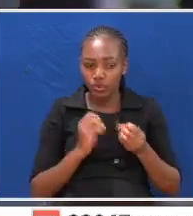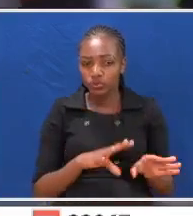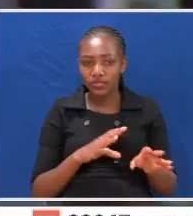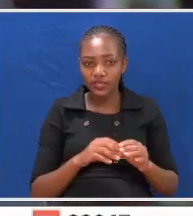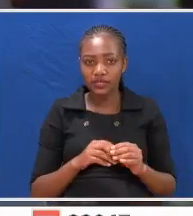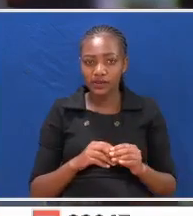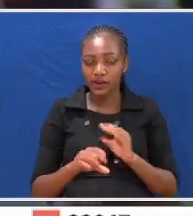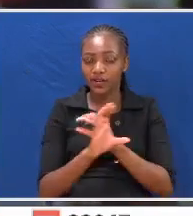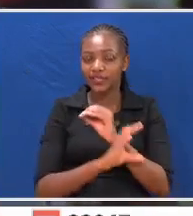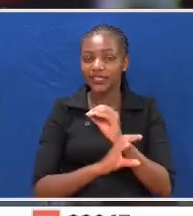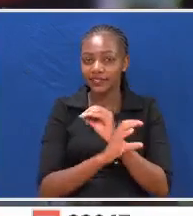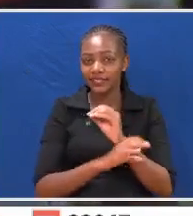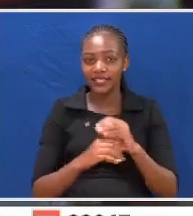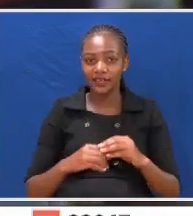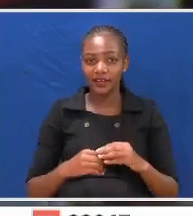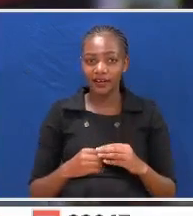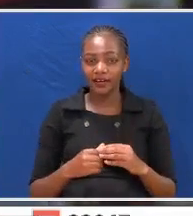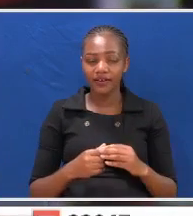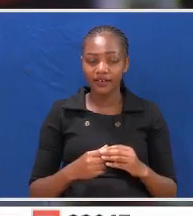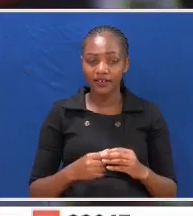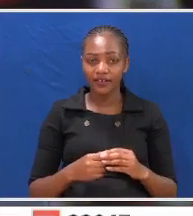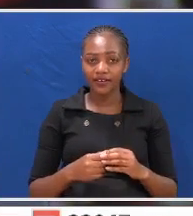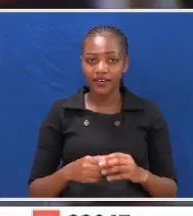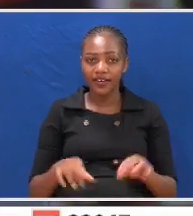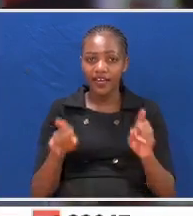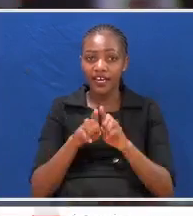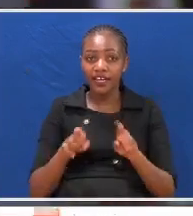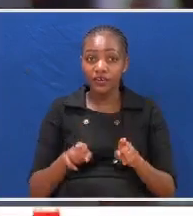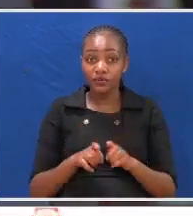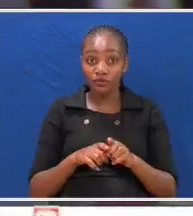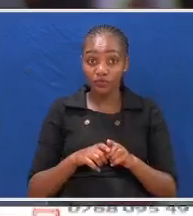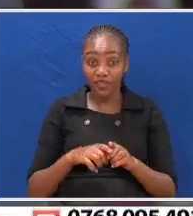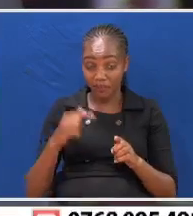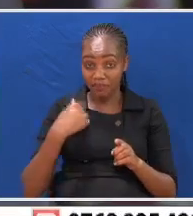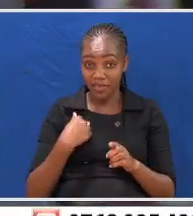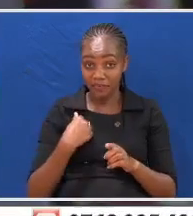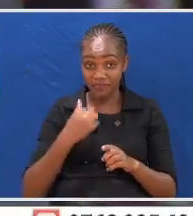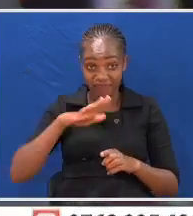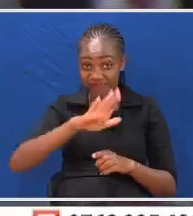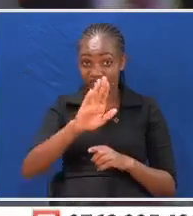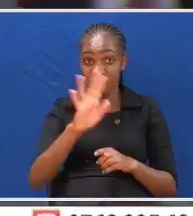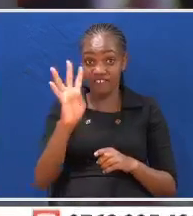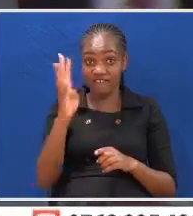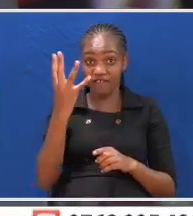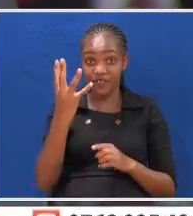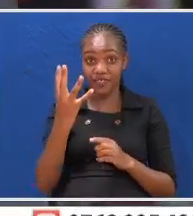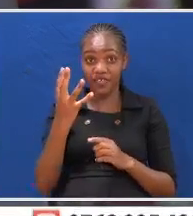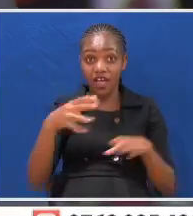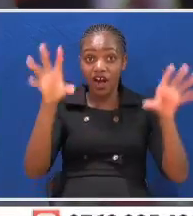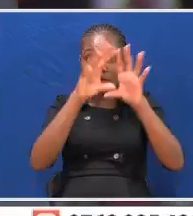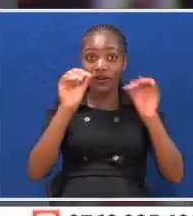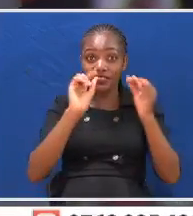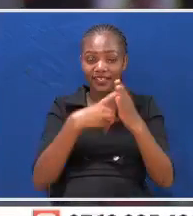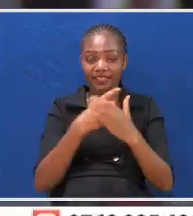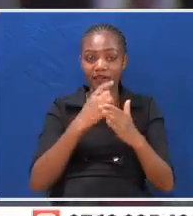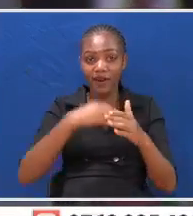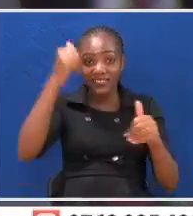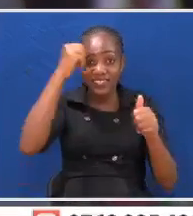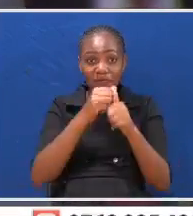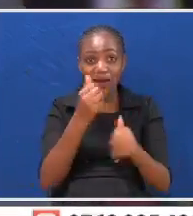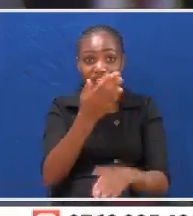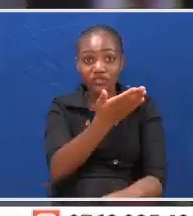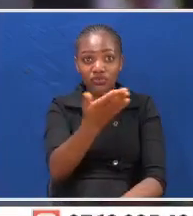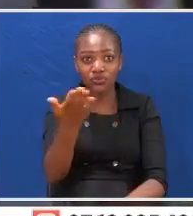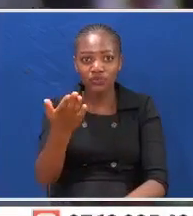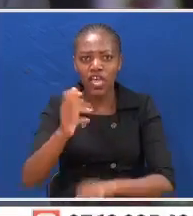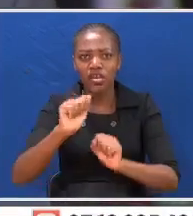a country. And as your fourth president, I need to remind you that you